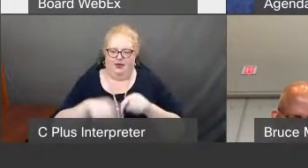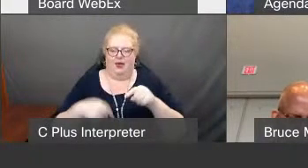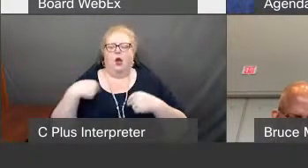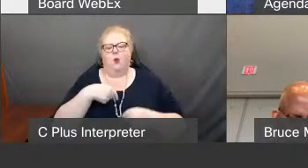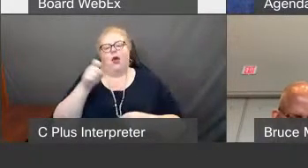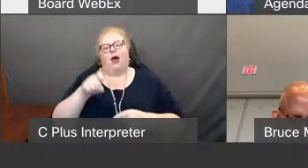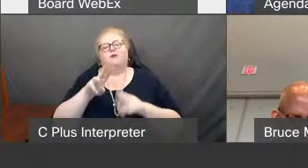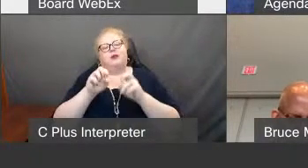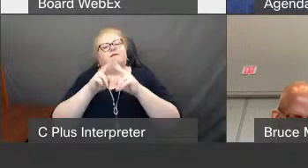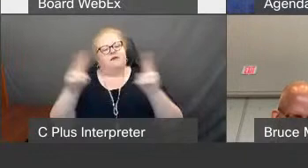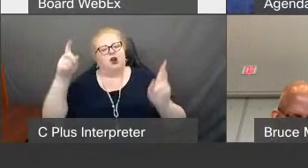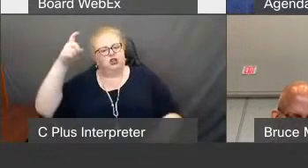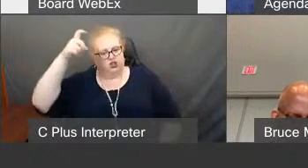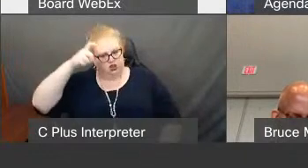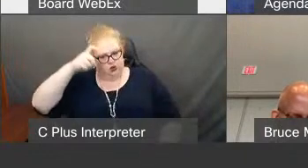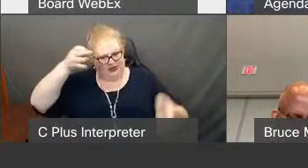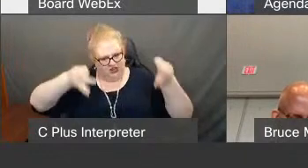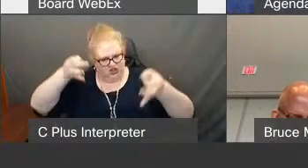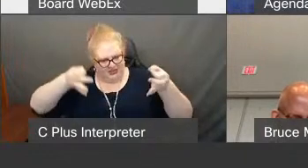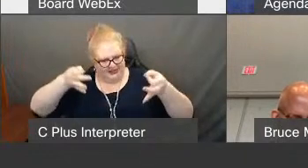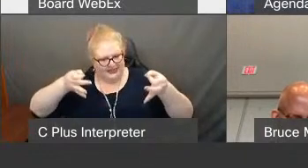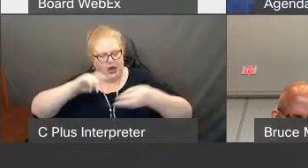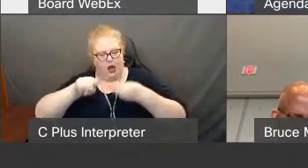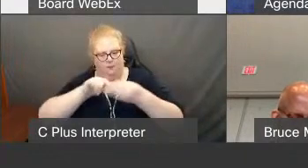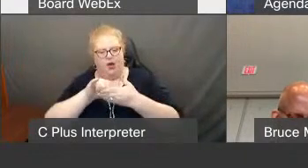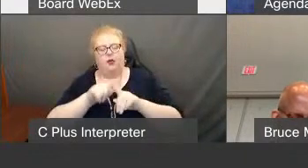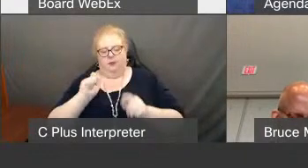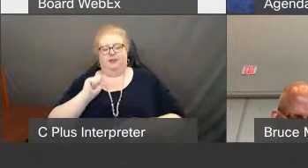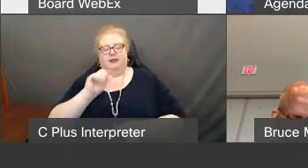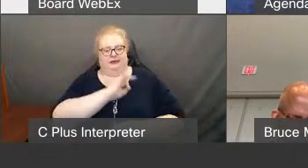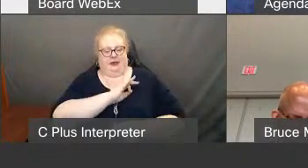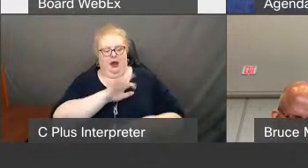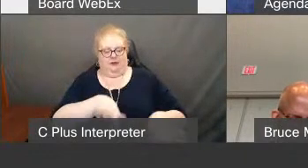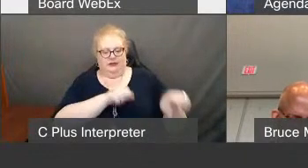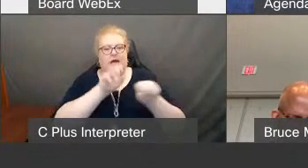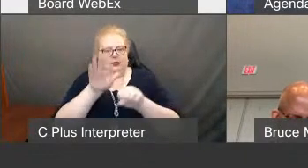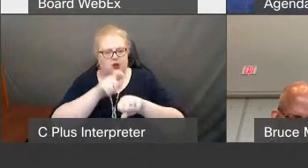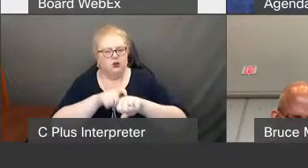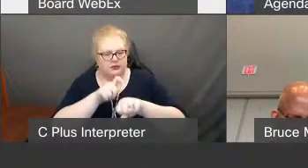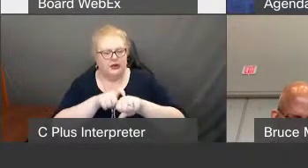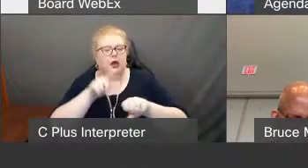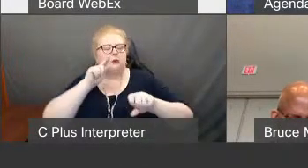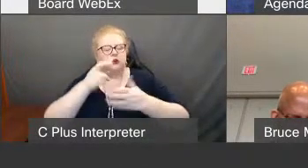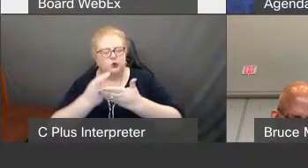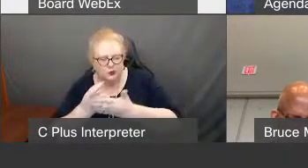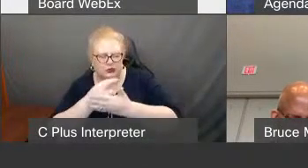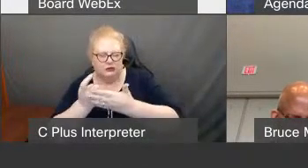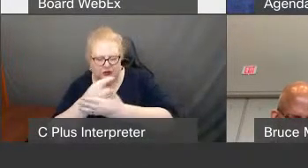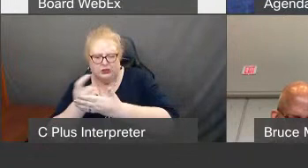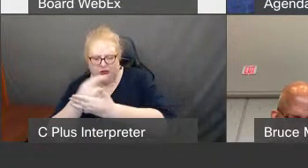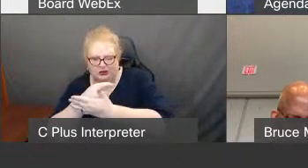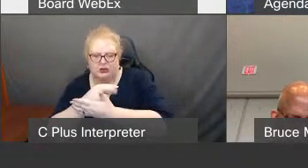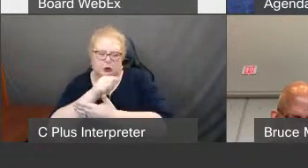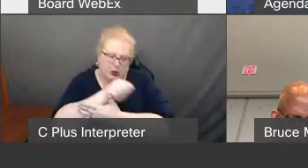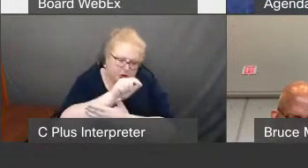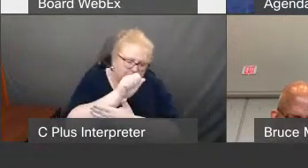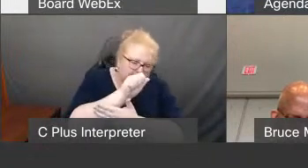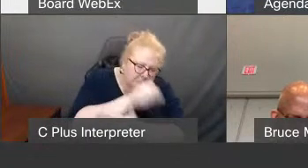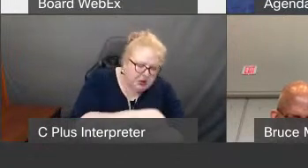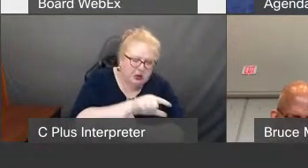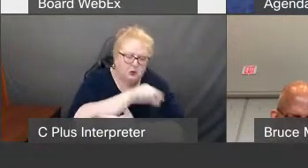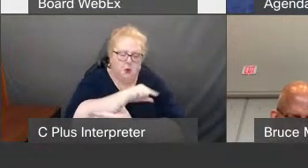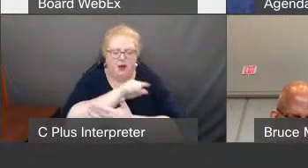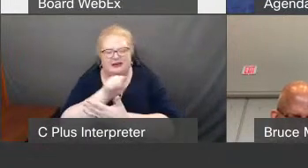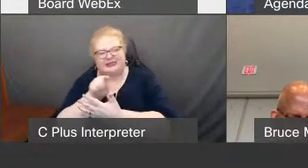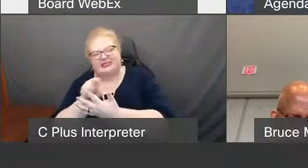judicious from that standpoint. But staff has taken time to review what could qualify, what could not qualify, does not